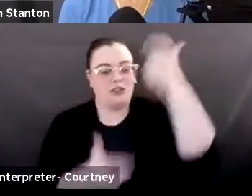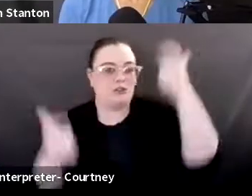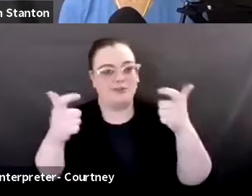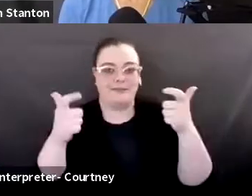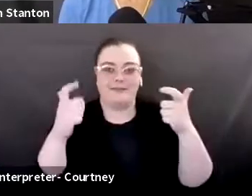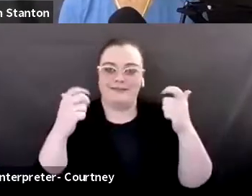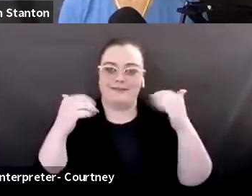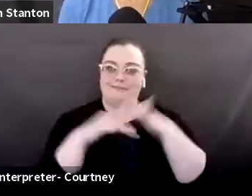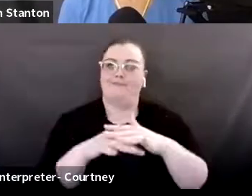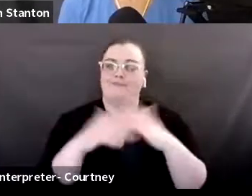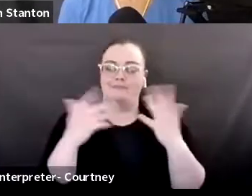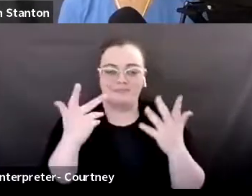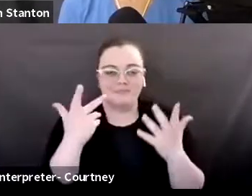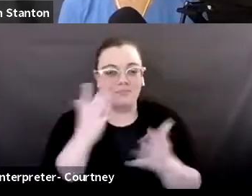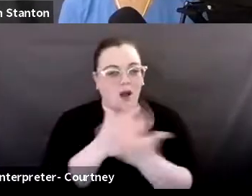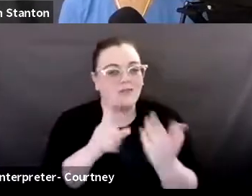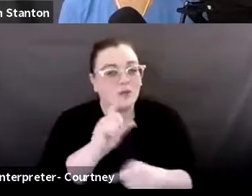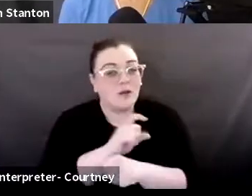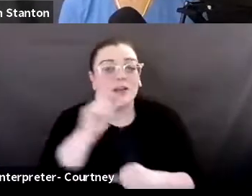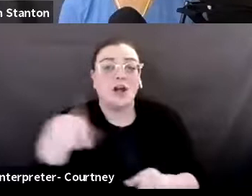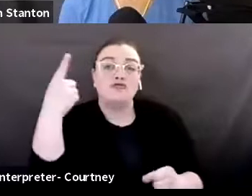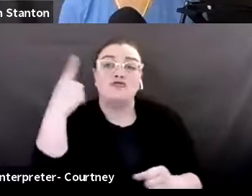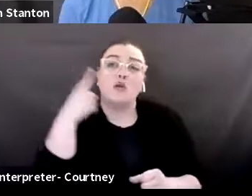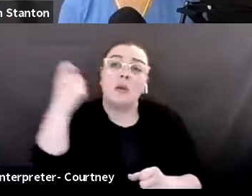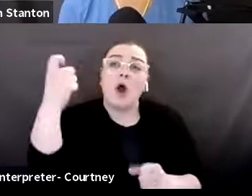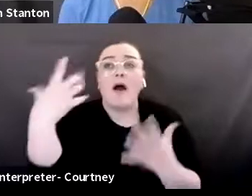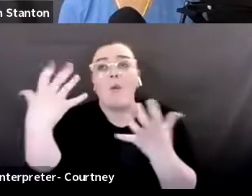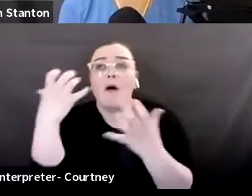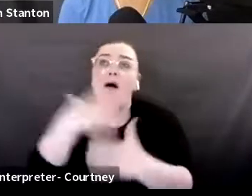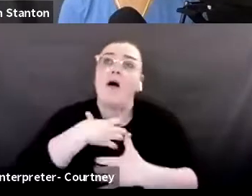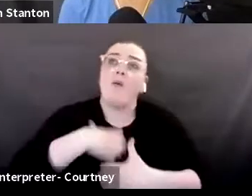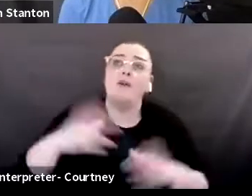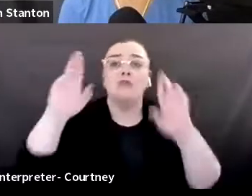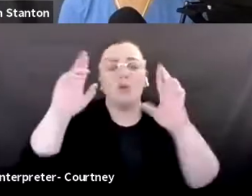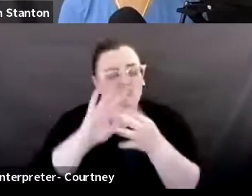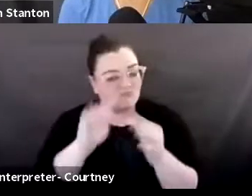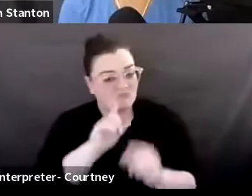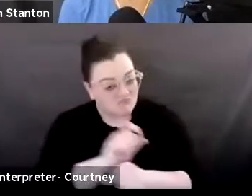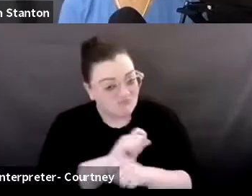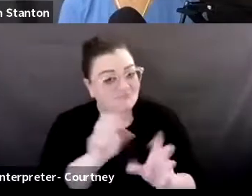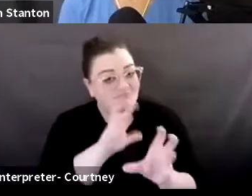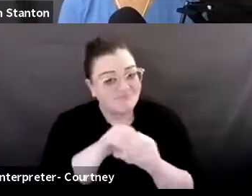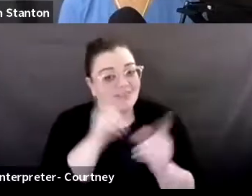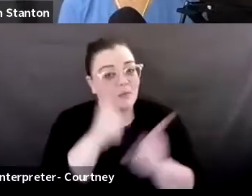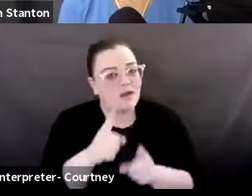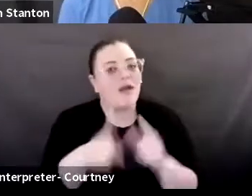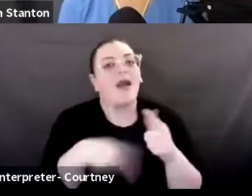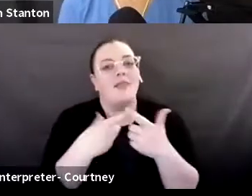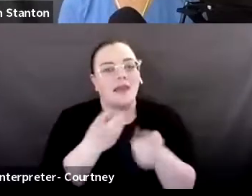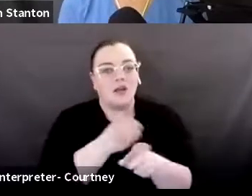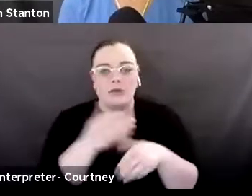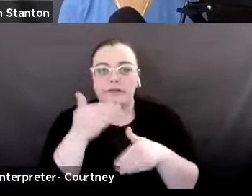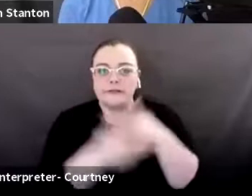their reality, and it wasn't just a dream. And then you go on further in your career, and I've been lucky because I've gotten to